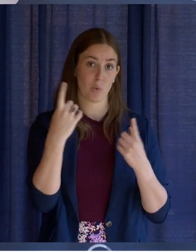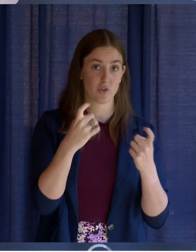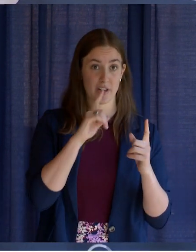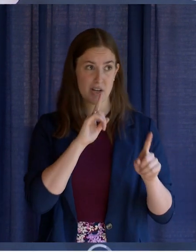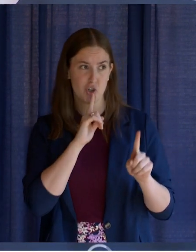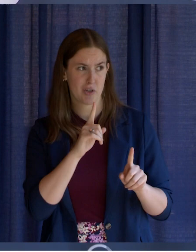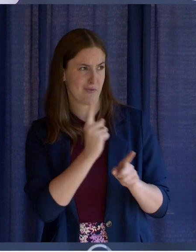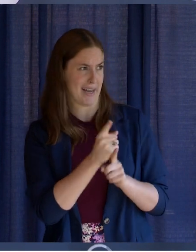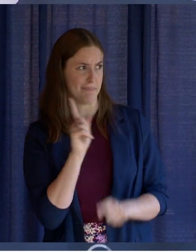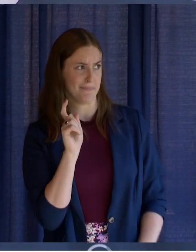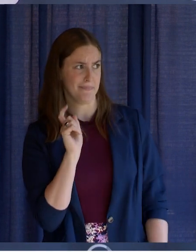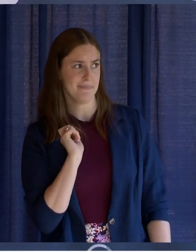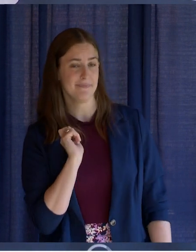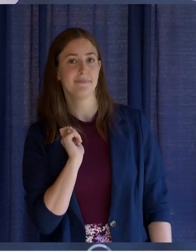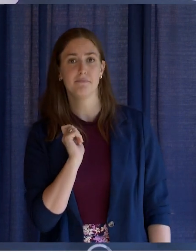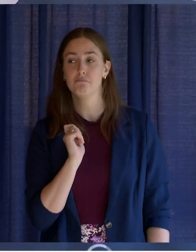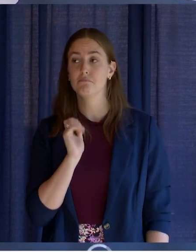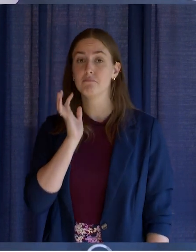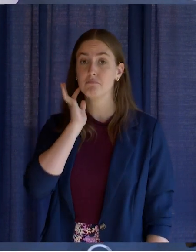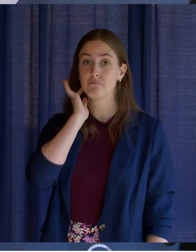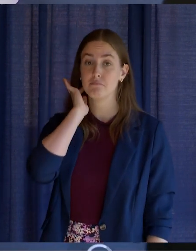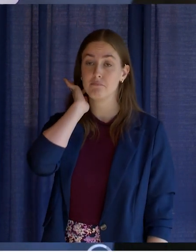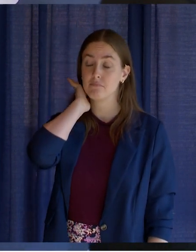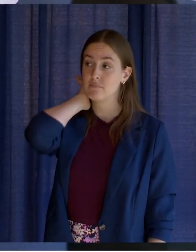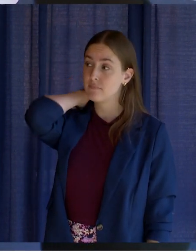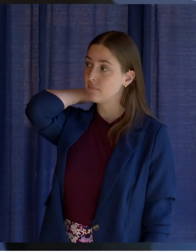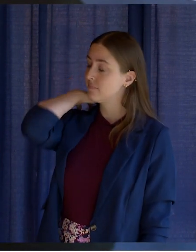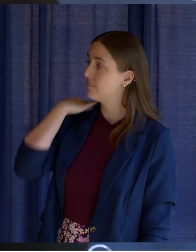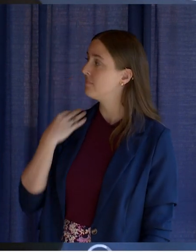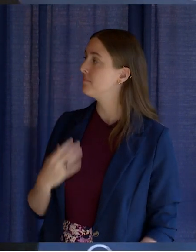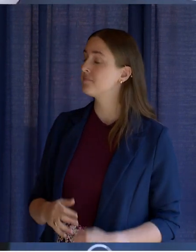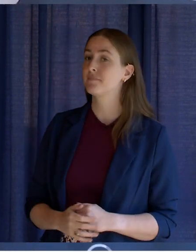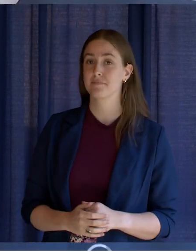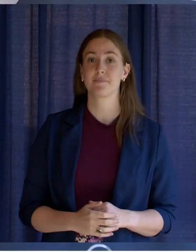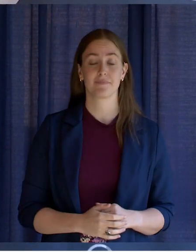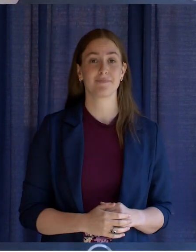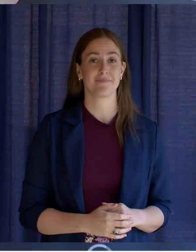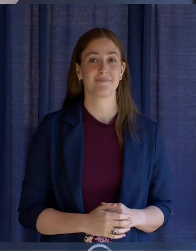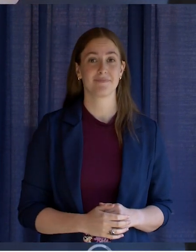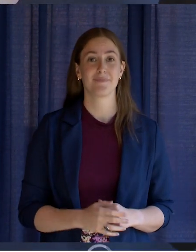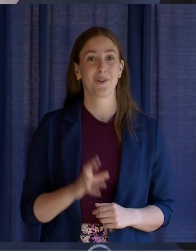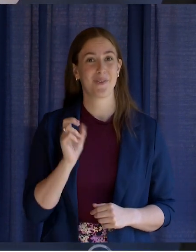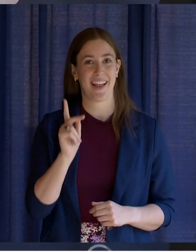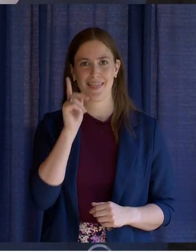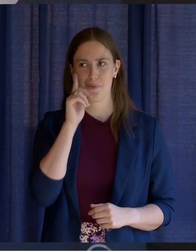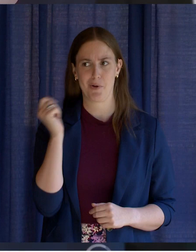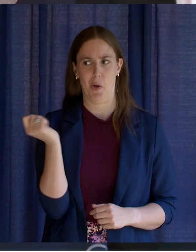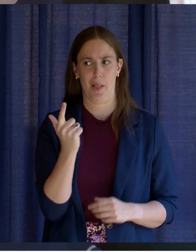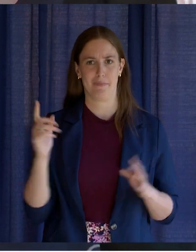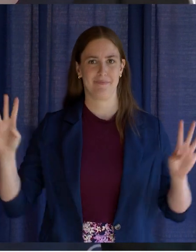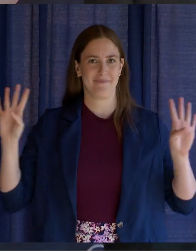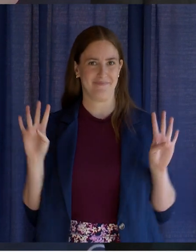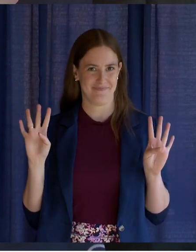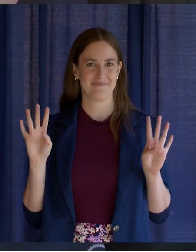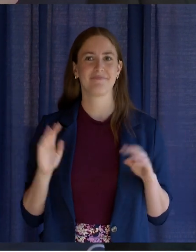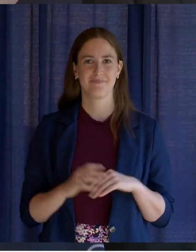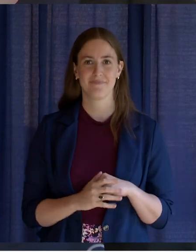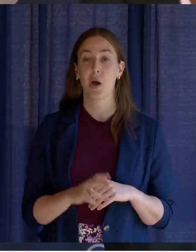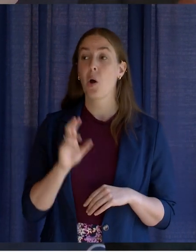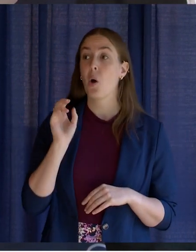right. And I think we're okay. All coming back up. And All right, thank you. On